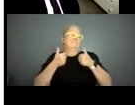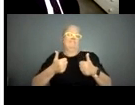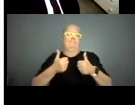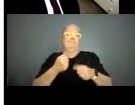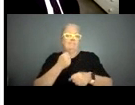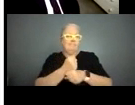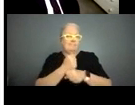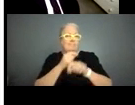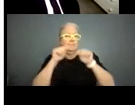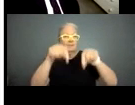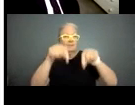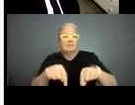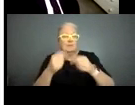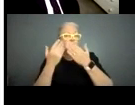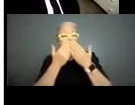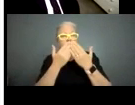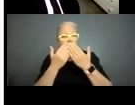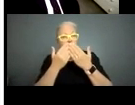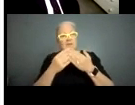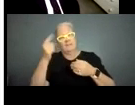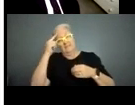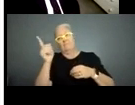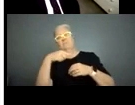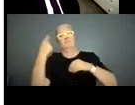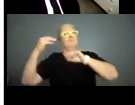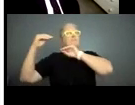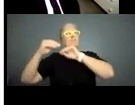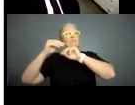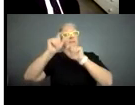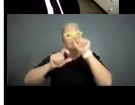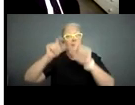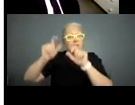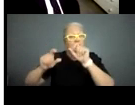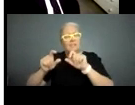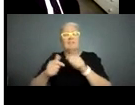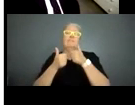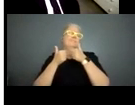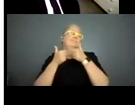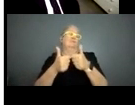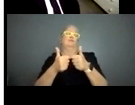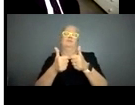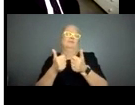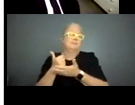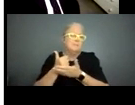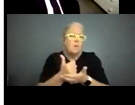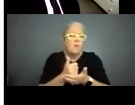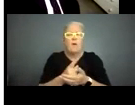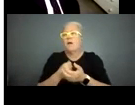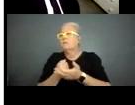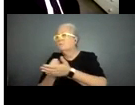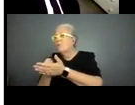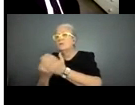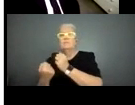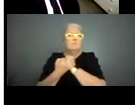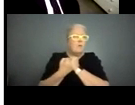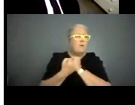that inclusion doesn't just apply to the children. I think it's the whole staff as well, in that it's very supportive and people look